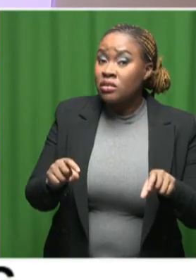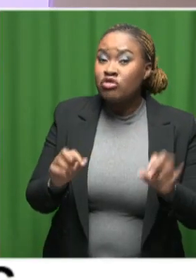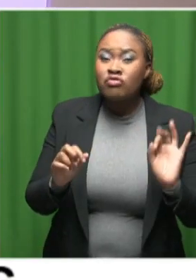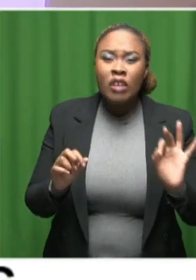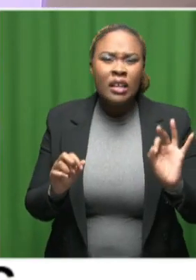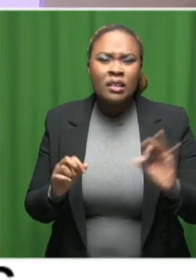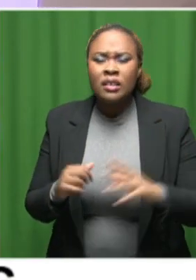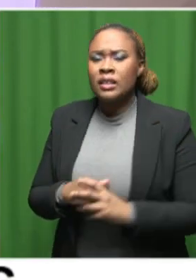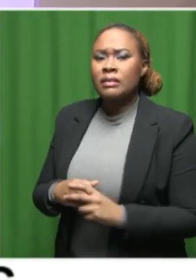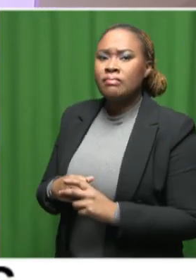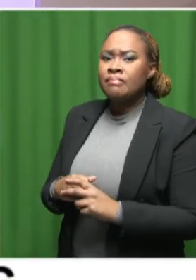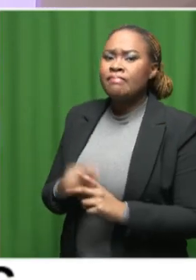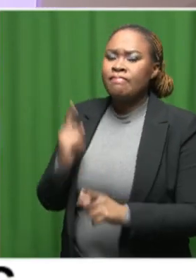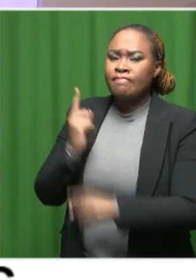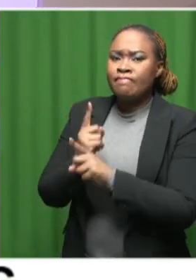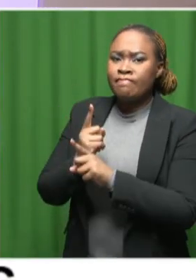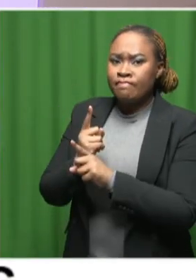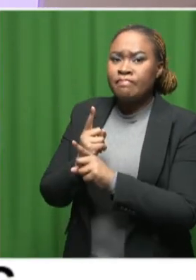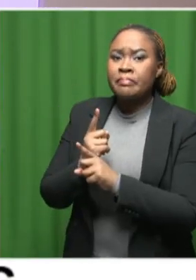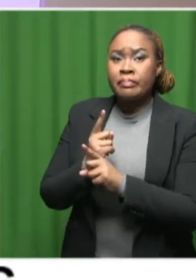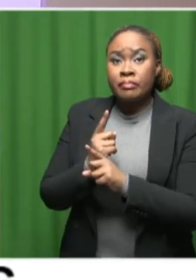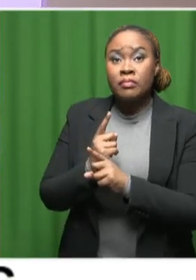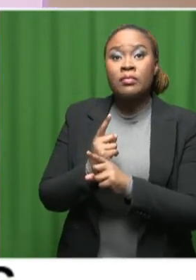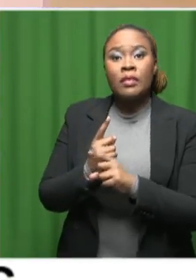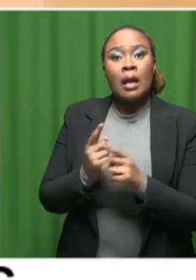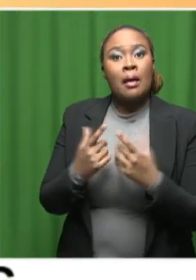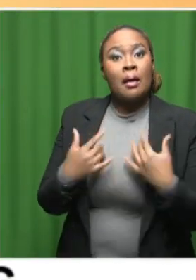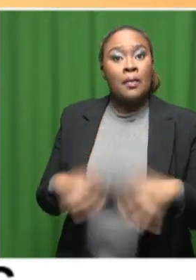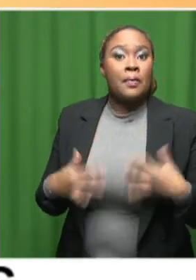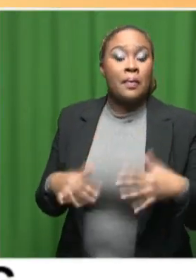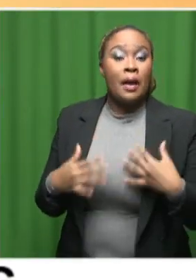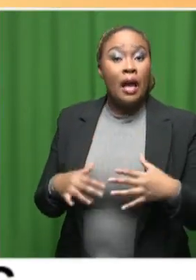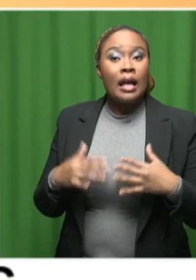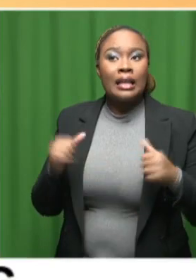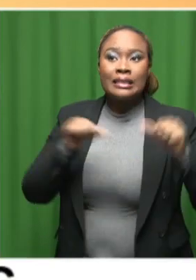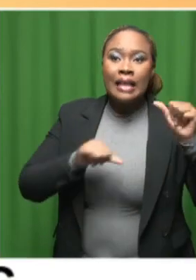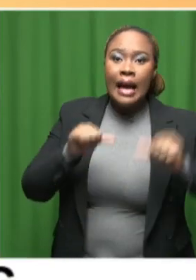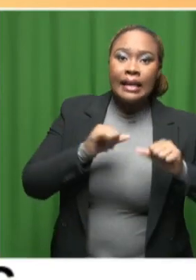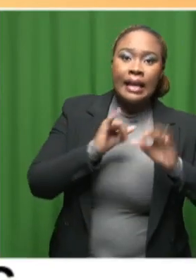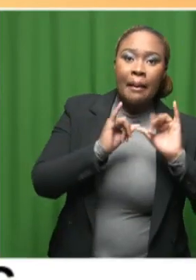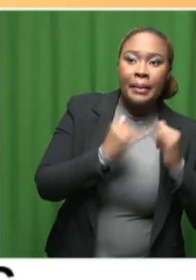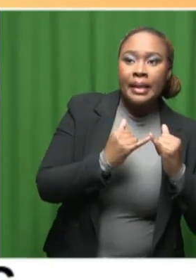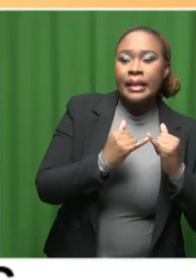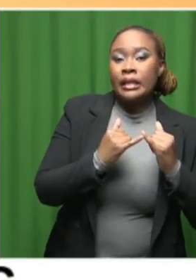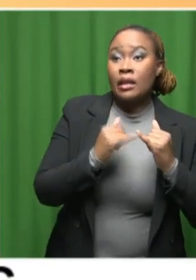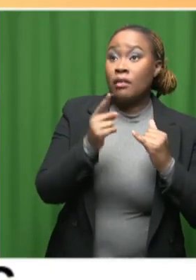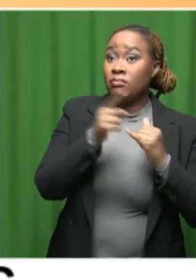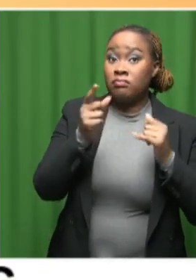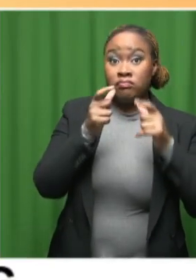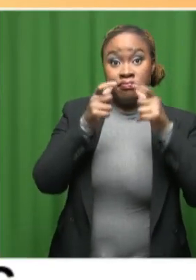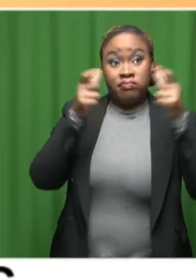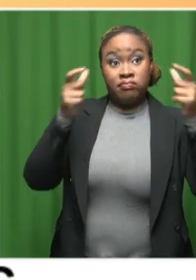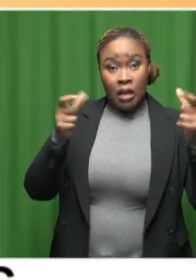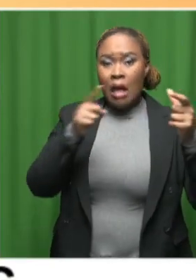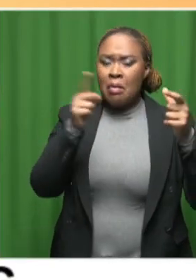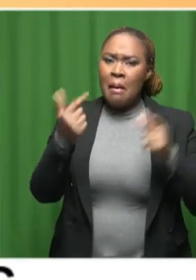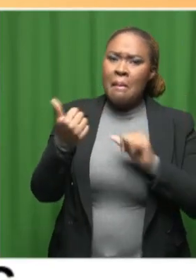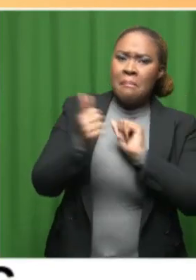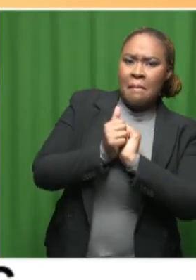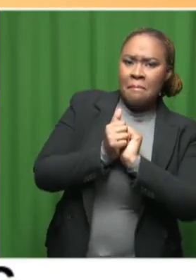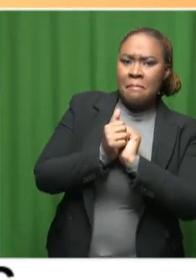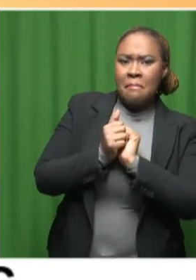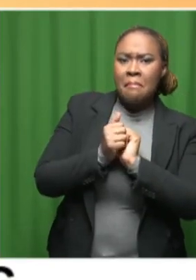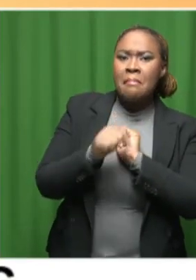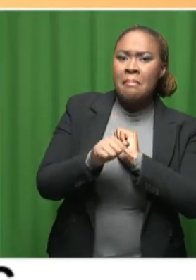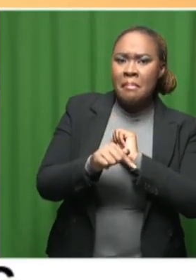So most of the larger multinational pharmaceuticals, the science-based companies that make the drugs, have some presence on our platform already. So